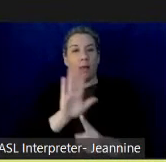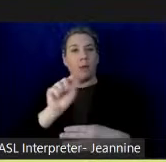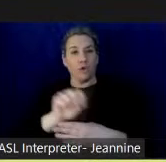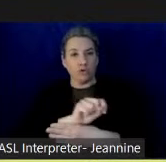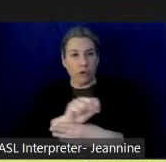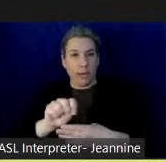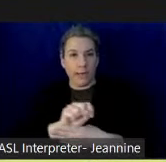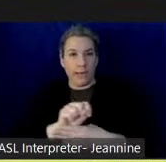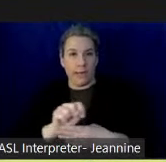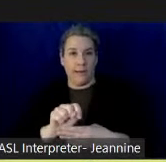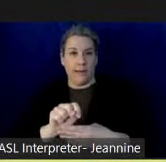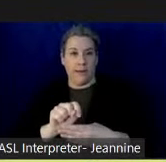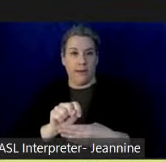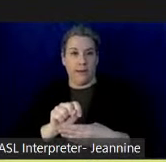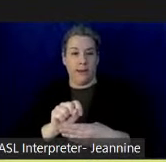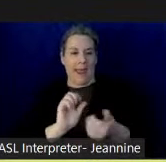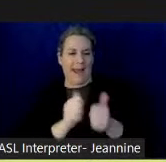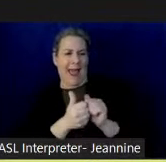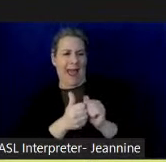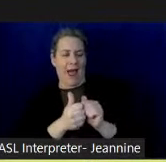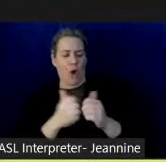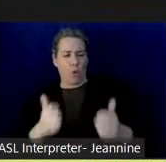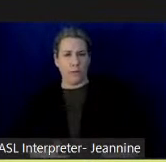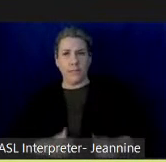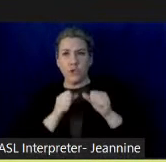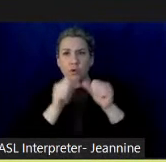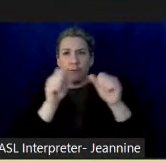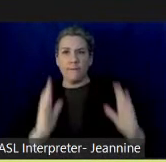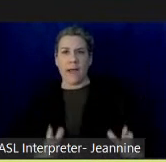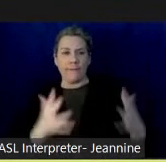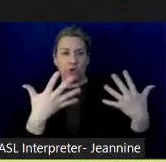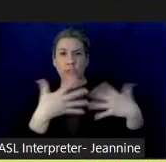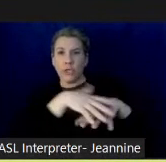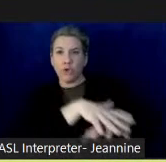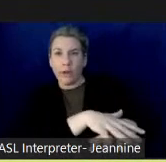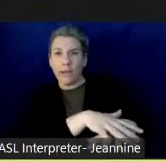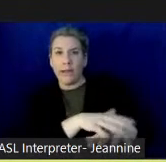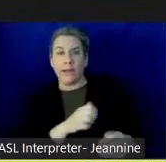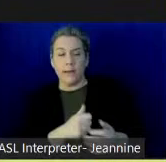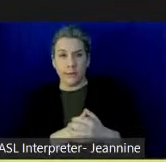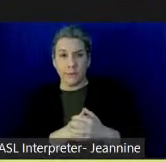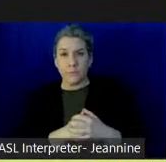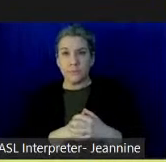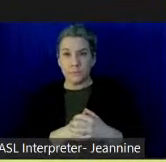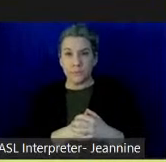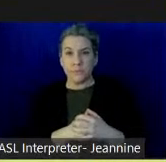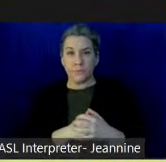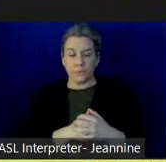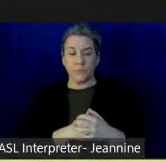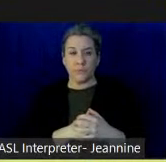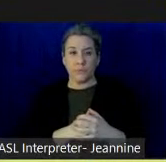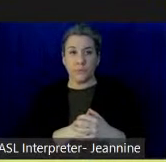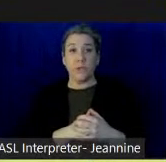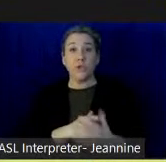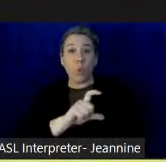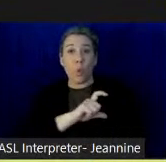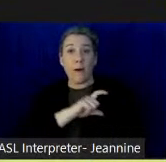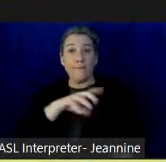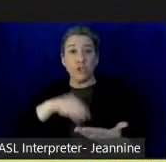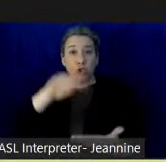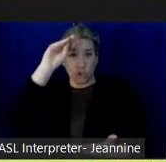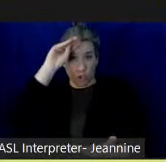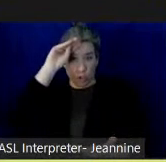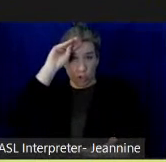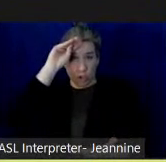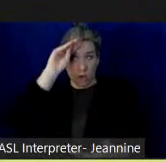we integrate as survivors when they interface into our world. Okay, so they're taught from the academy that if they receive the